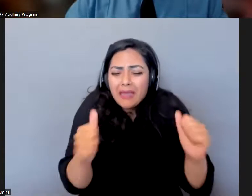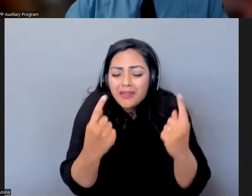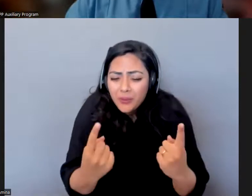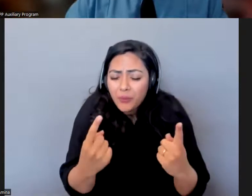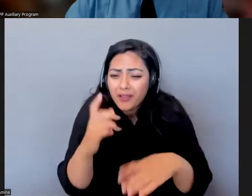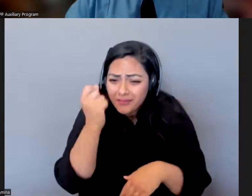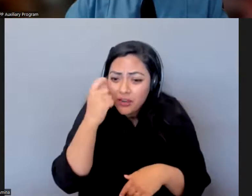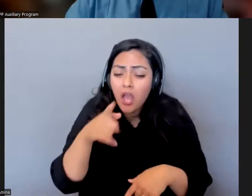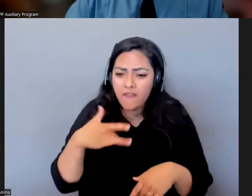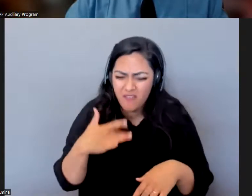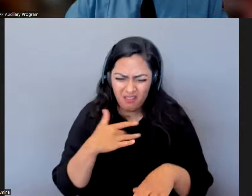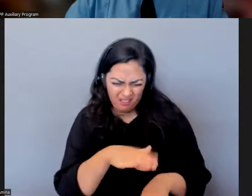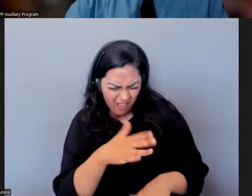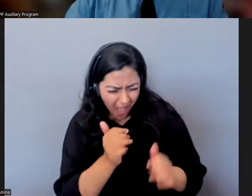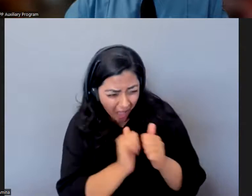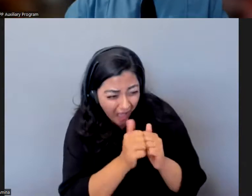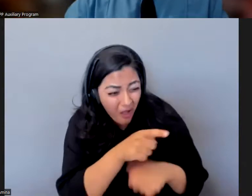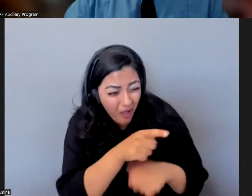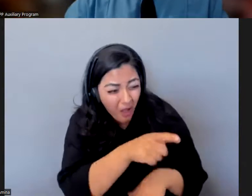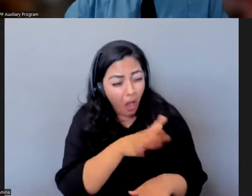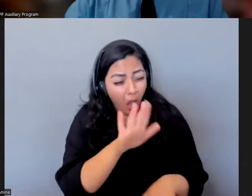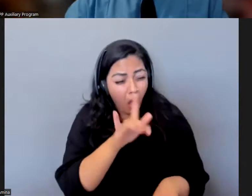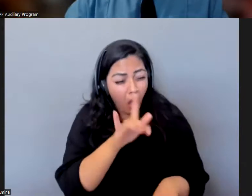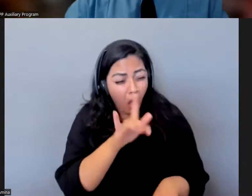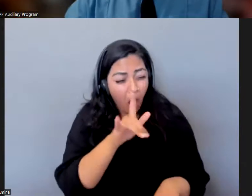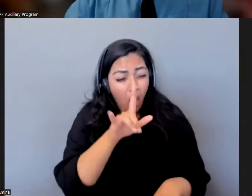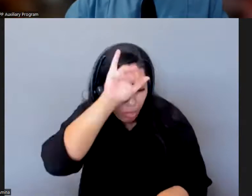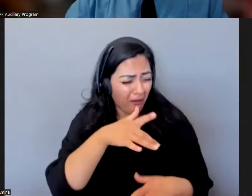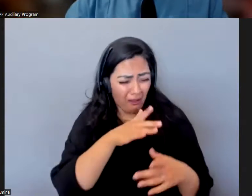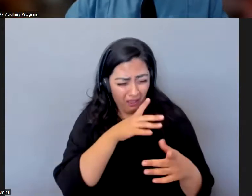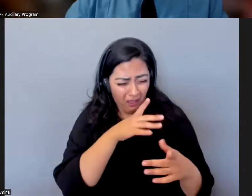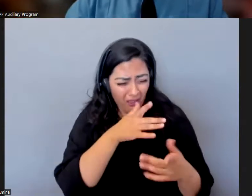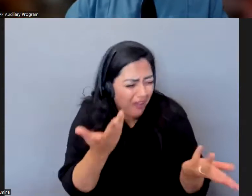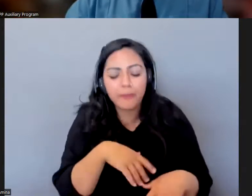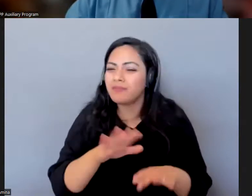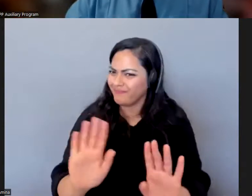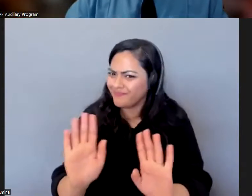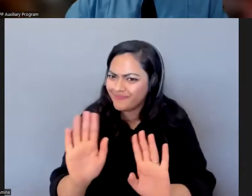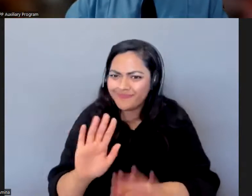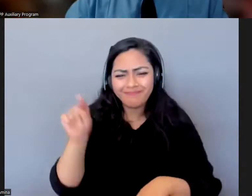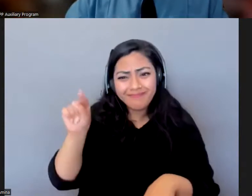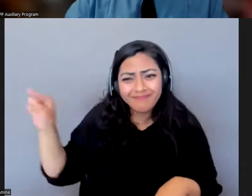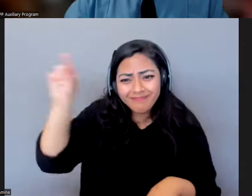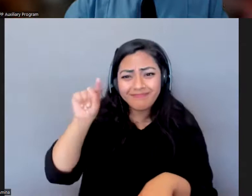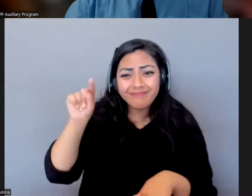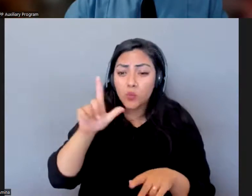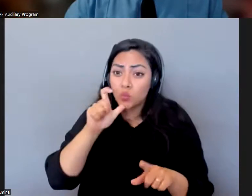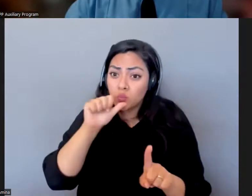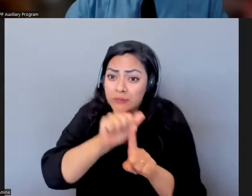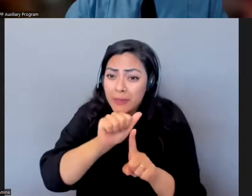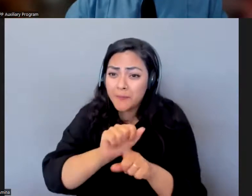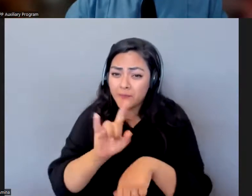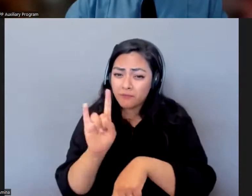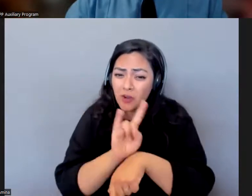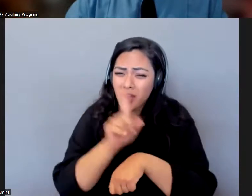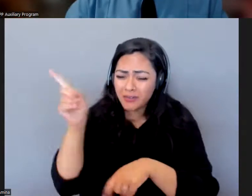are so convincing and they use such tactics that they're way ahead of everybody, you know, and that we do